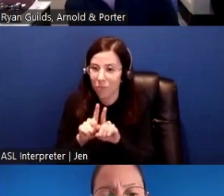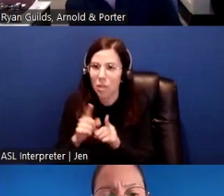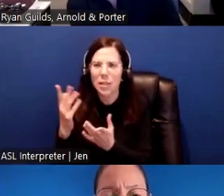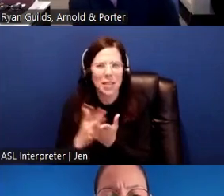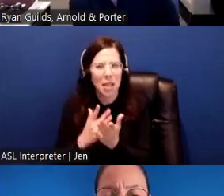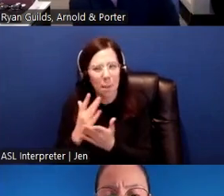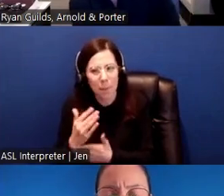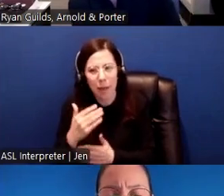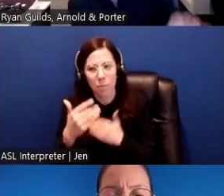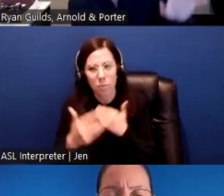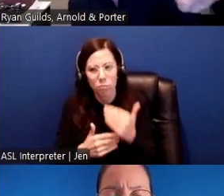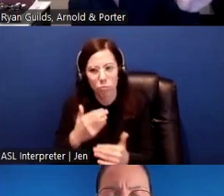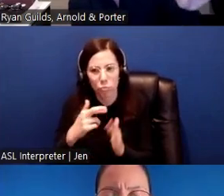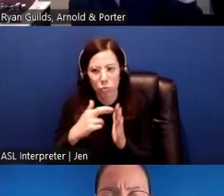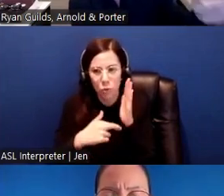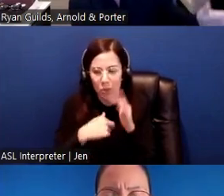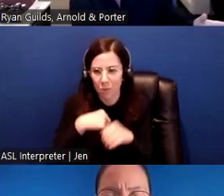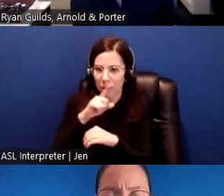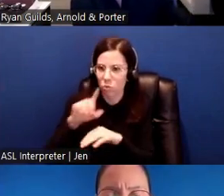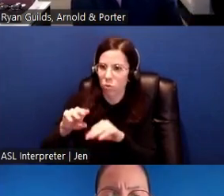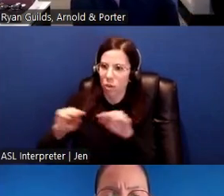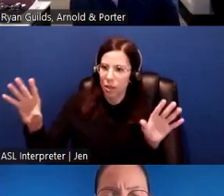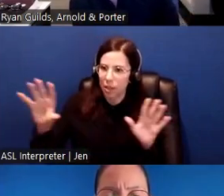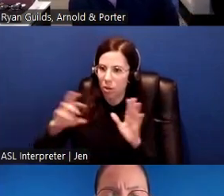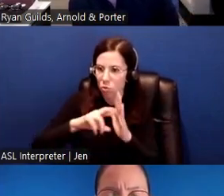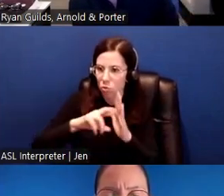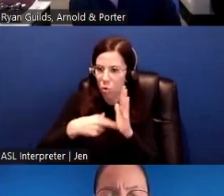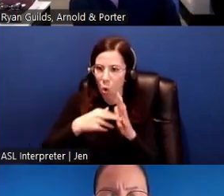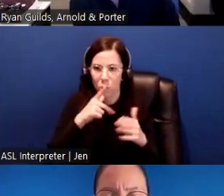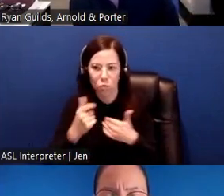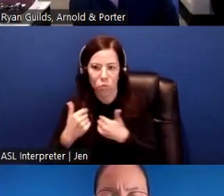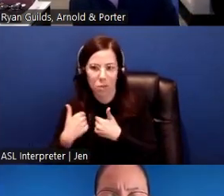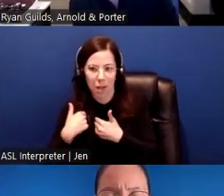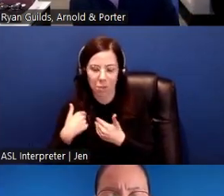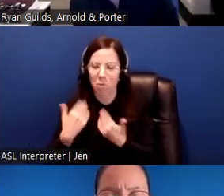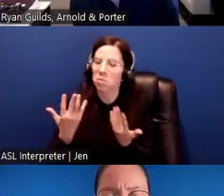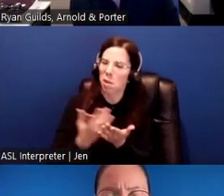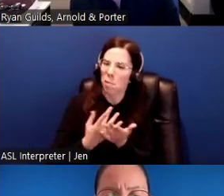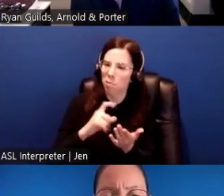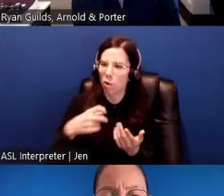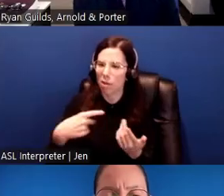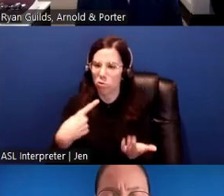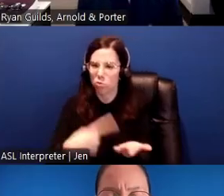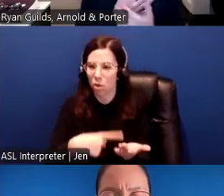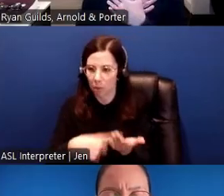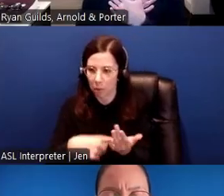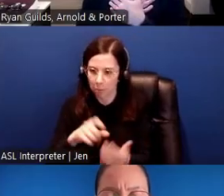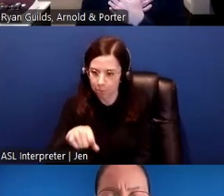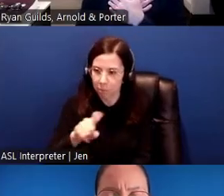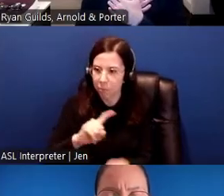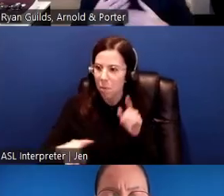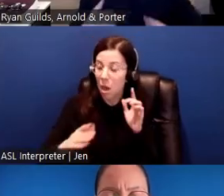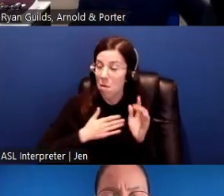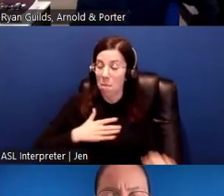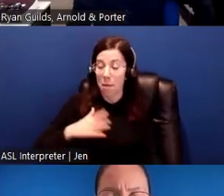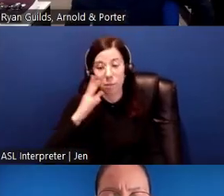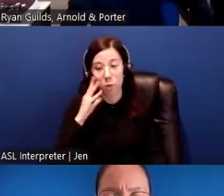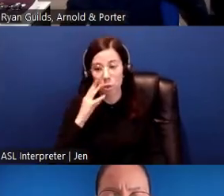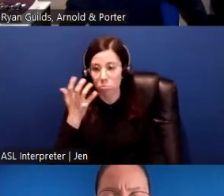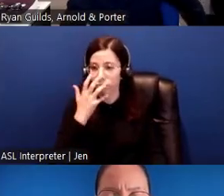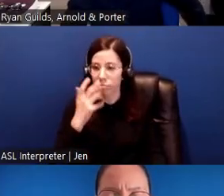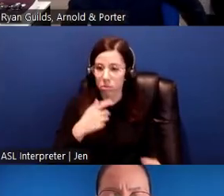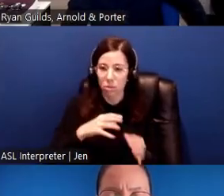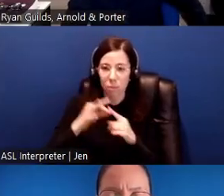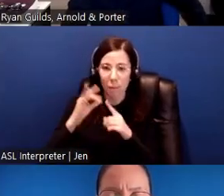place to make sure that there's clarity as to role. So you sometimes will have those conversations, But my experience, especially when you start